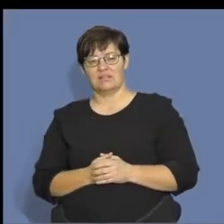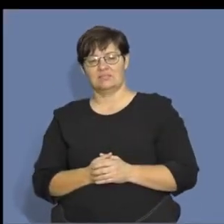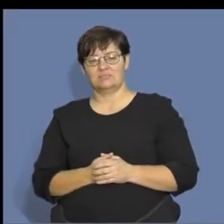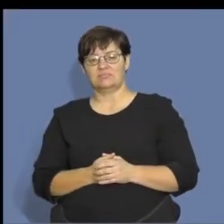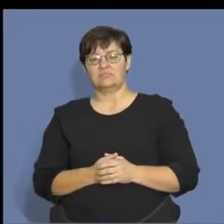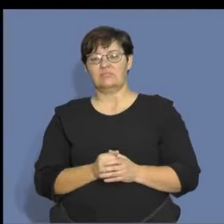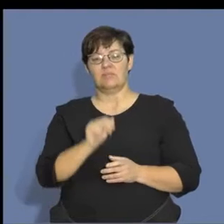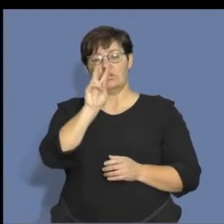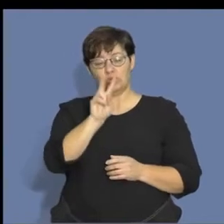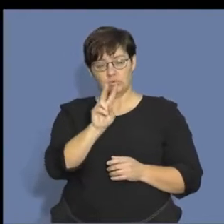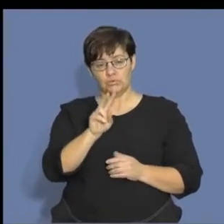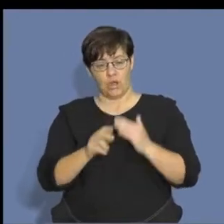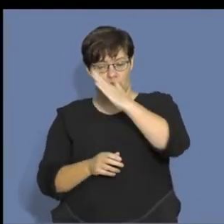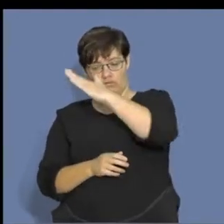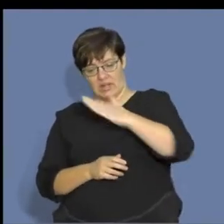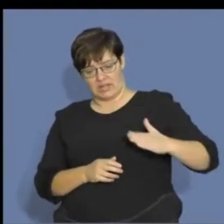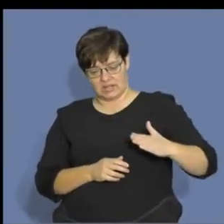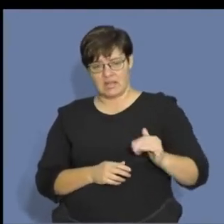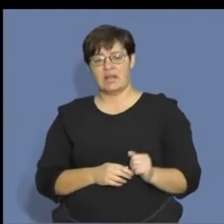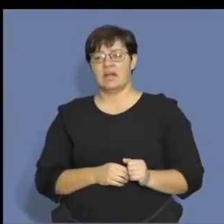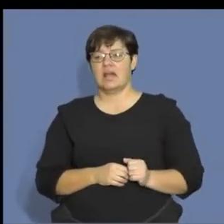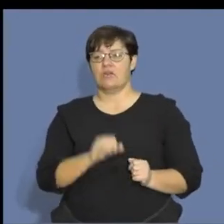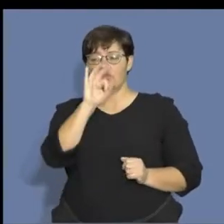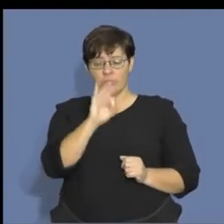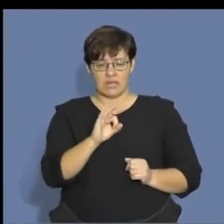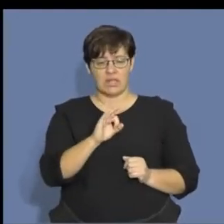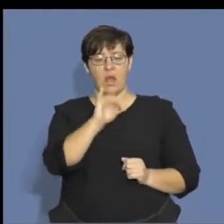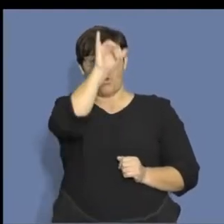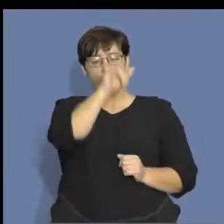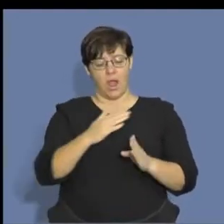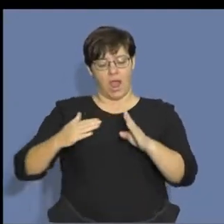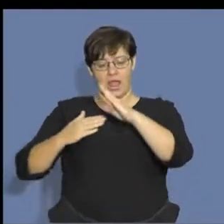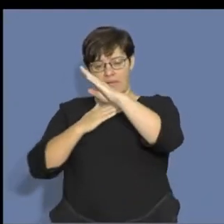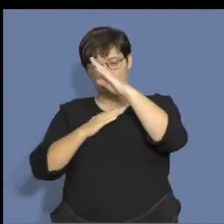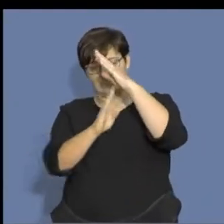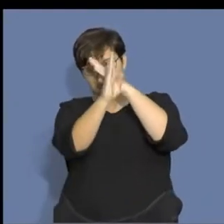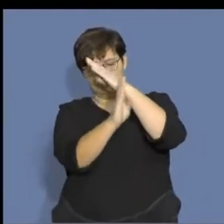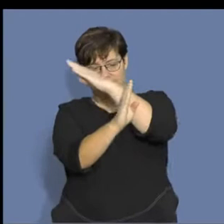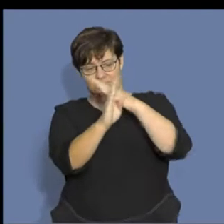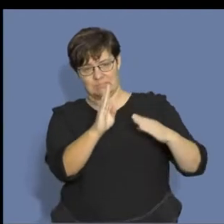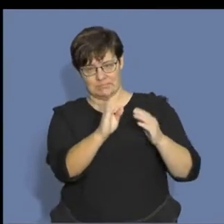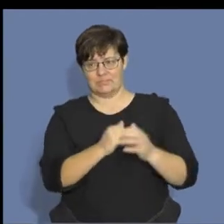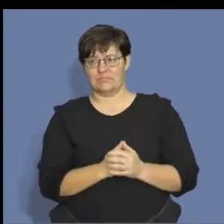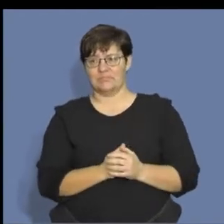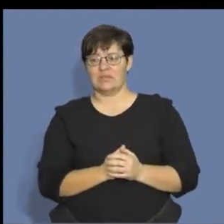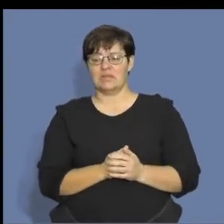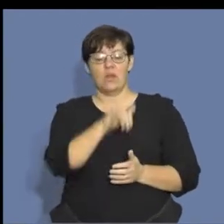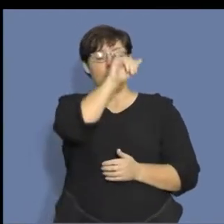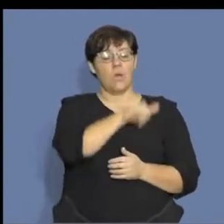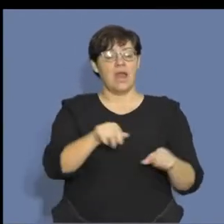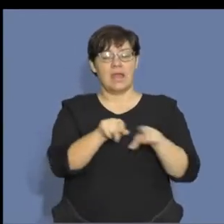is the gradient and 3 is the y-cut. If we look at the next one, y equals 2 over